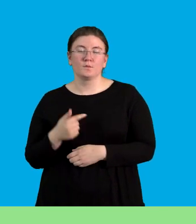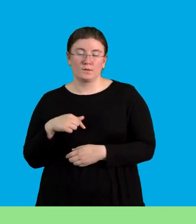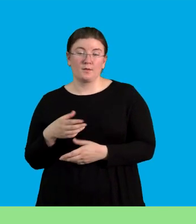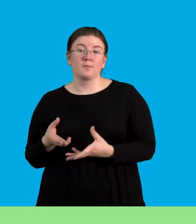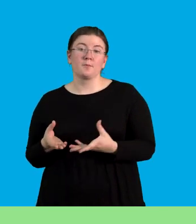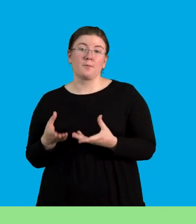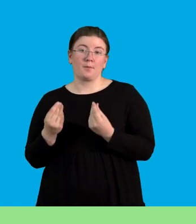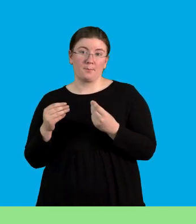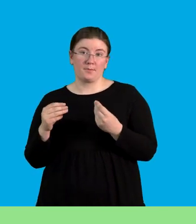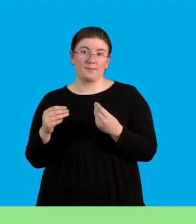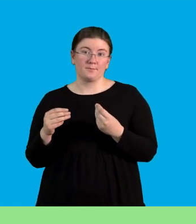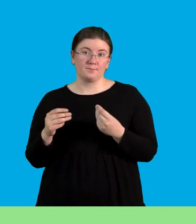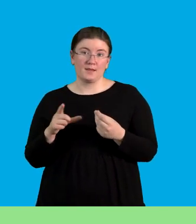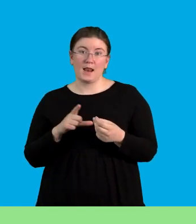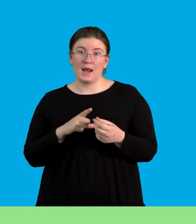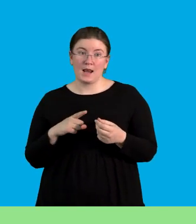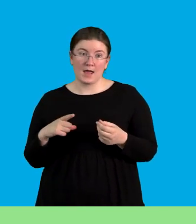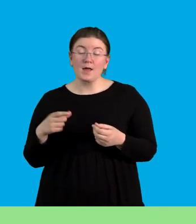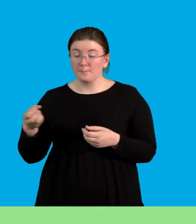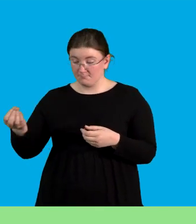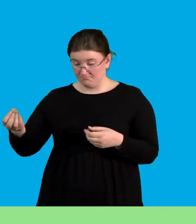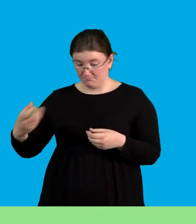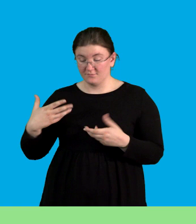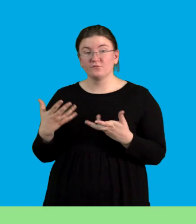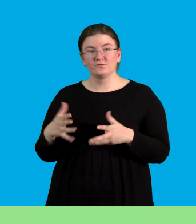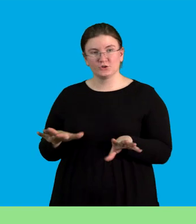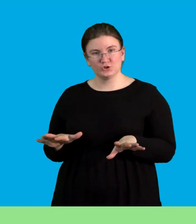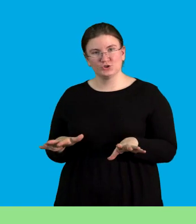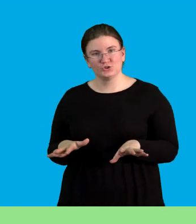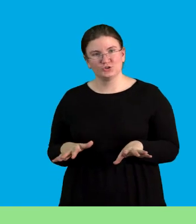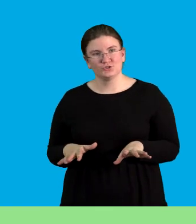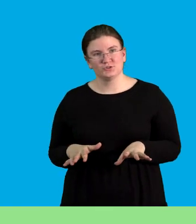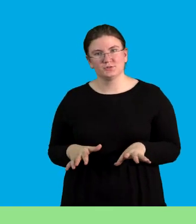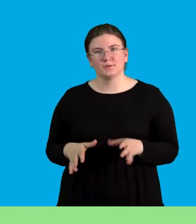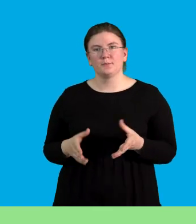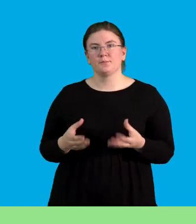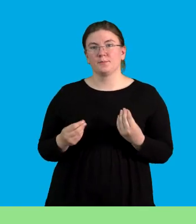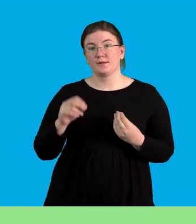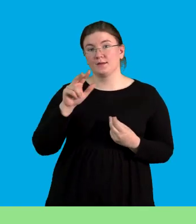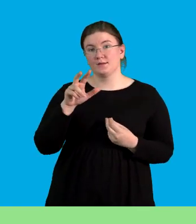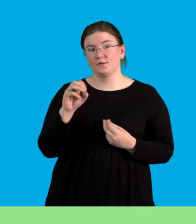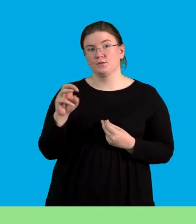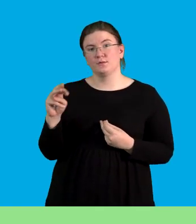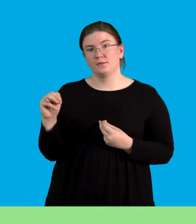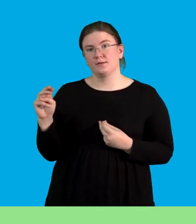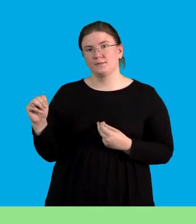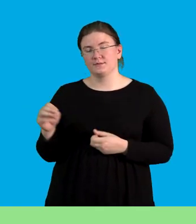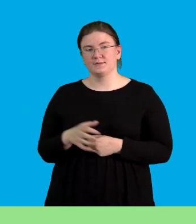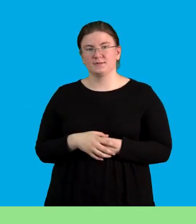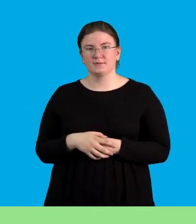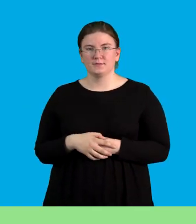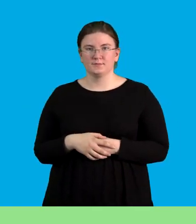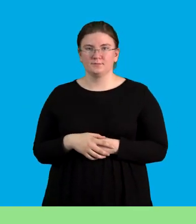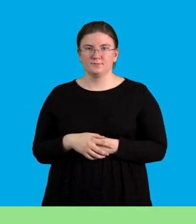So we were able to measure the length, or it was given to us, and the length of the microorganism